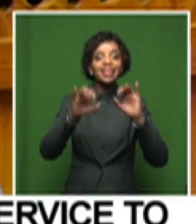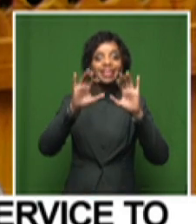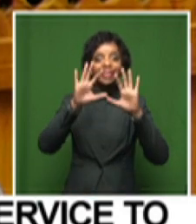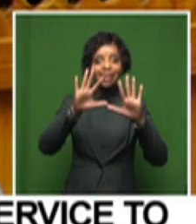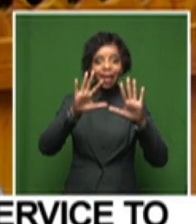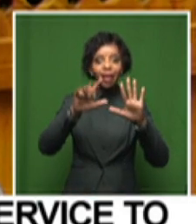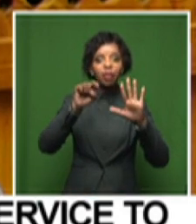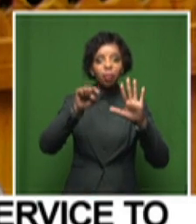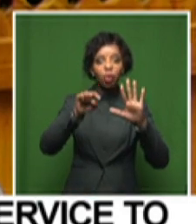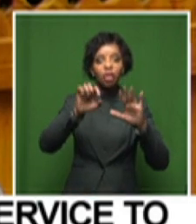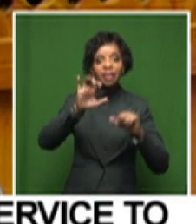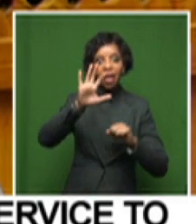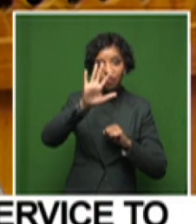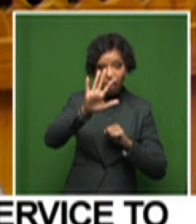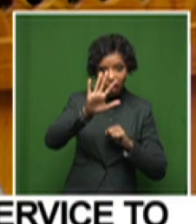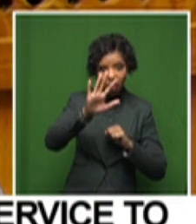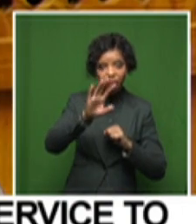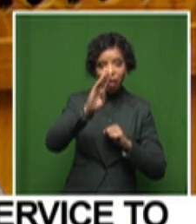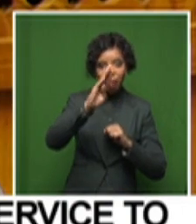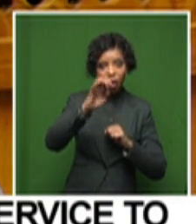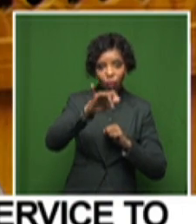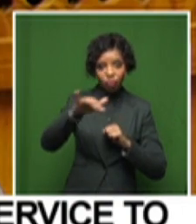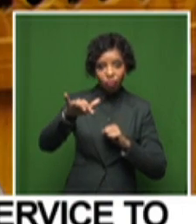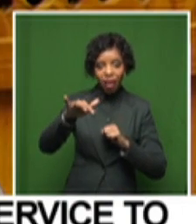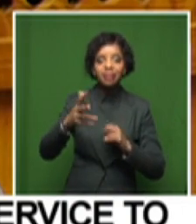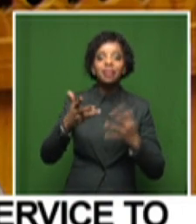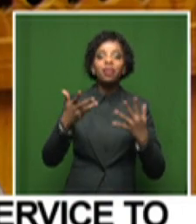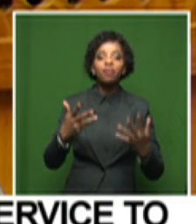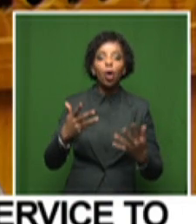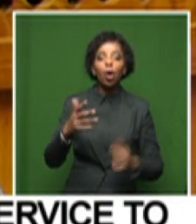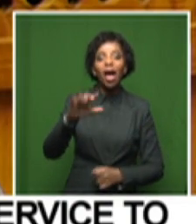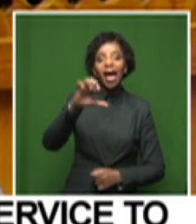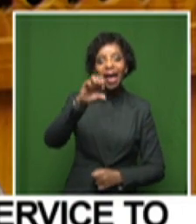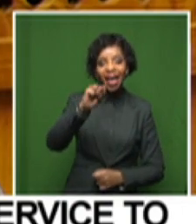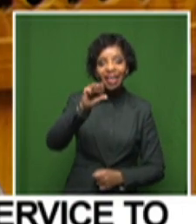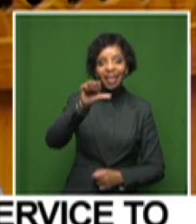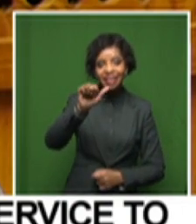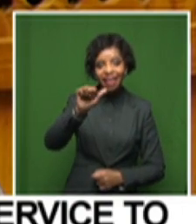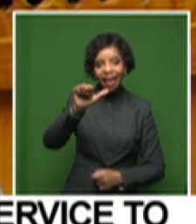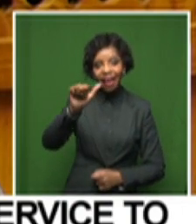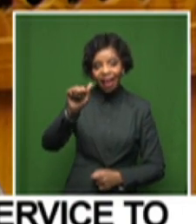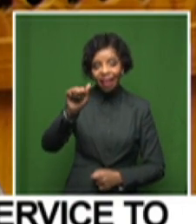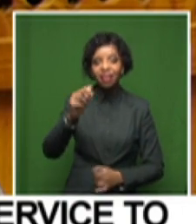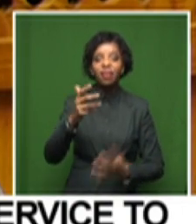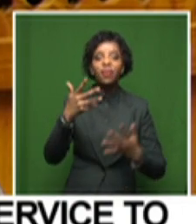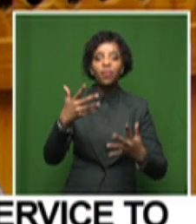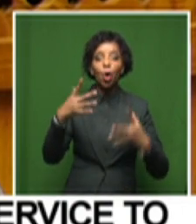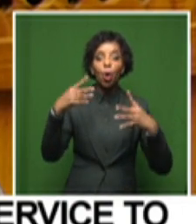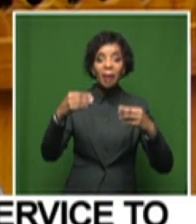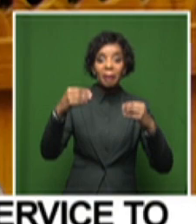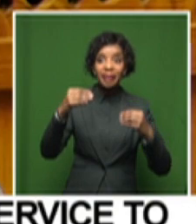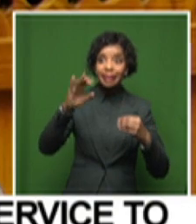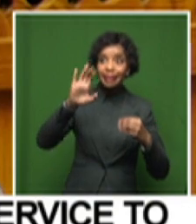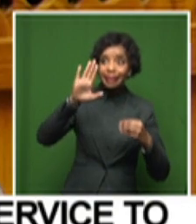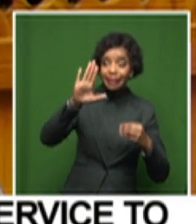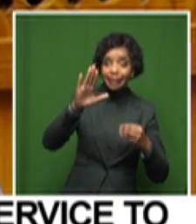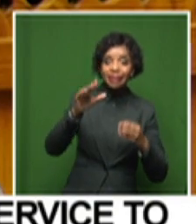R10.5 billion is allocated to SAA to implement its business rescue